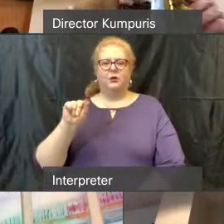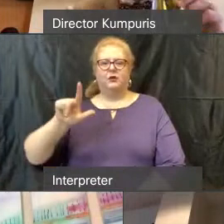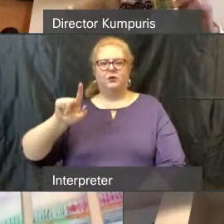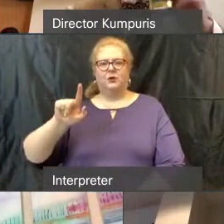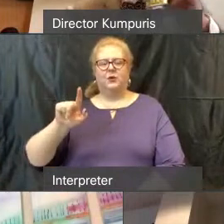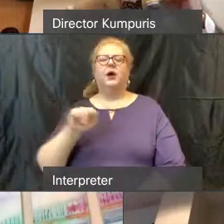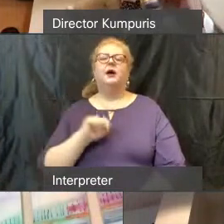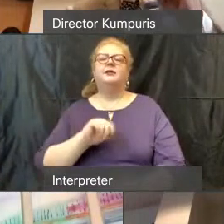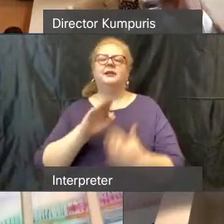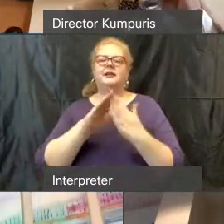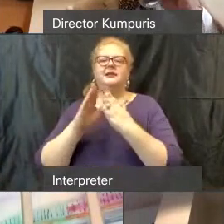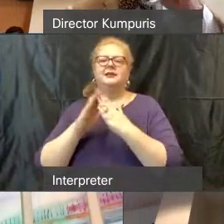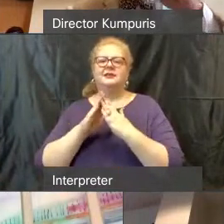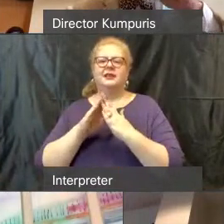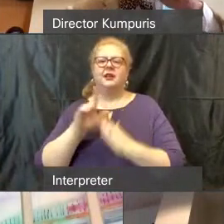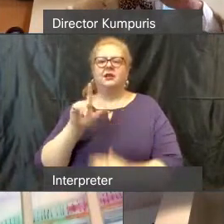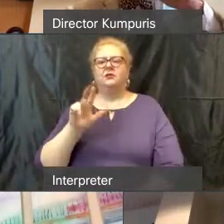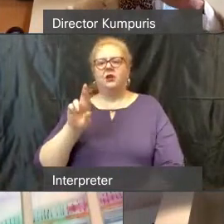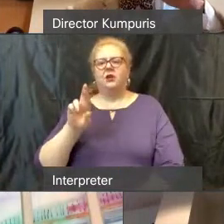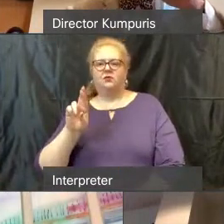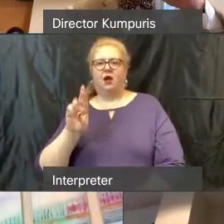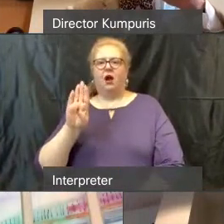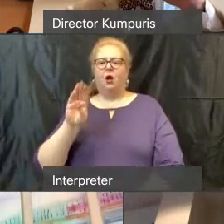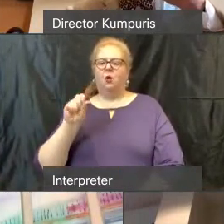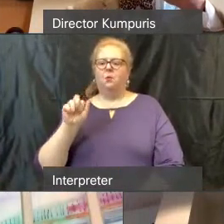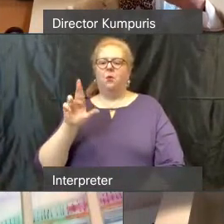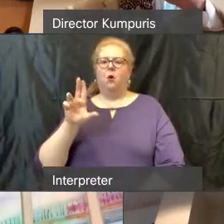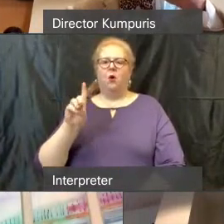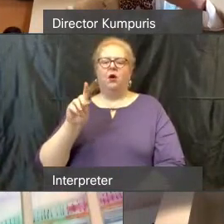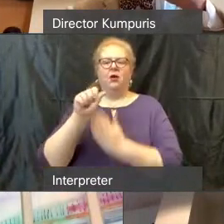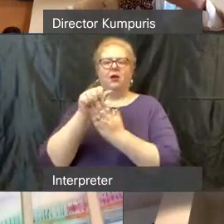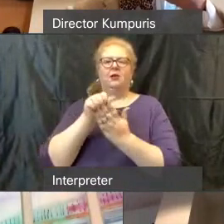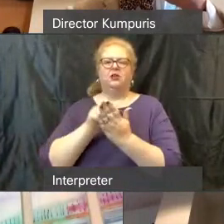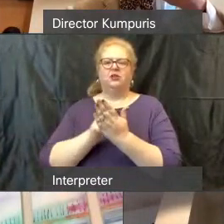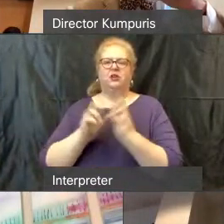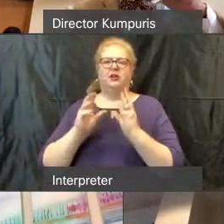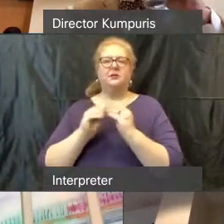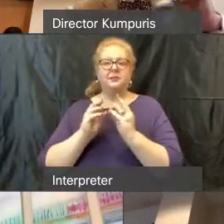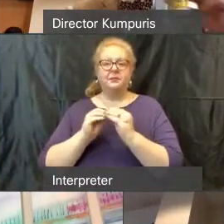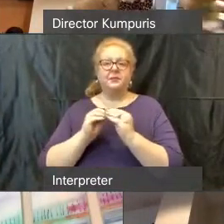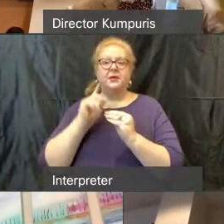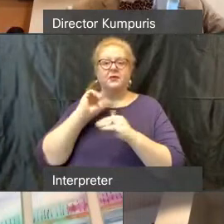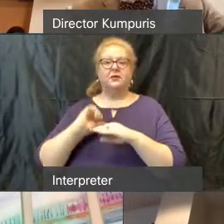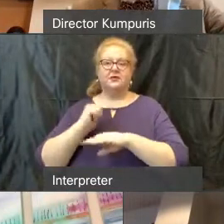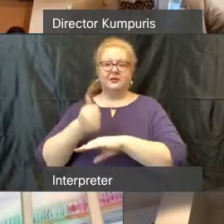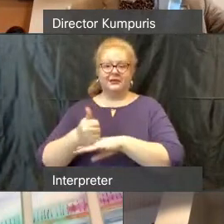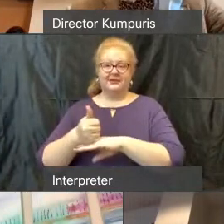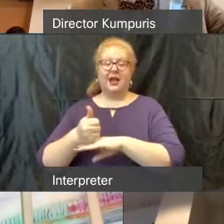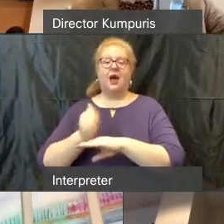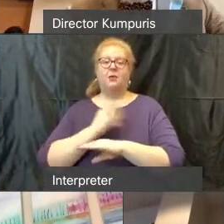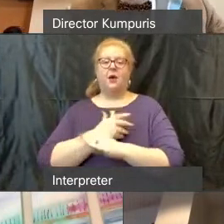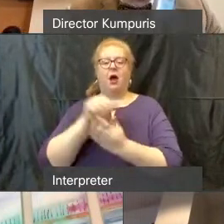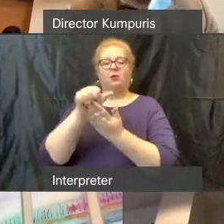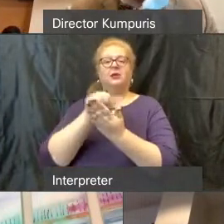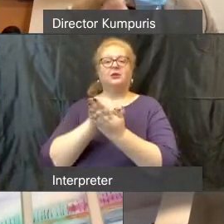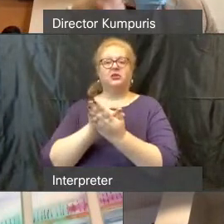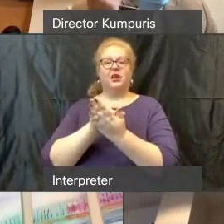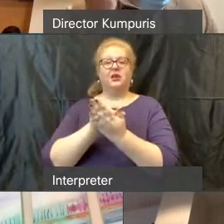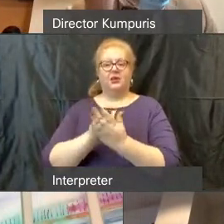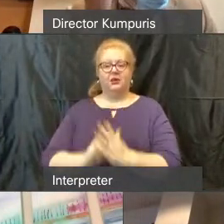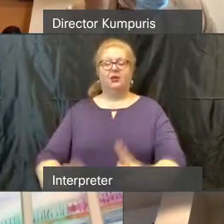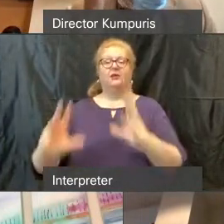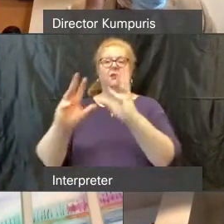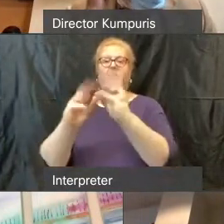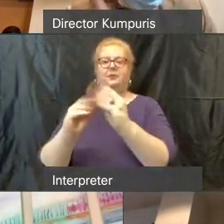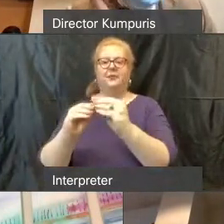Meeting, where we will set the agenda for the November 16th City of Little Rock Board of Directors Meeting. We'll first